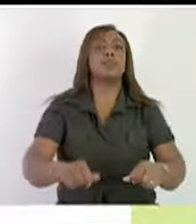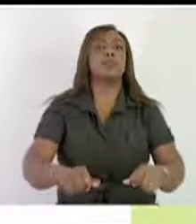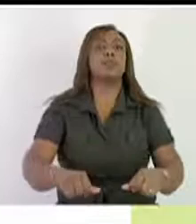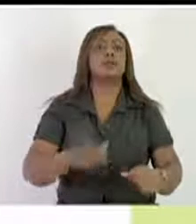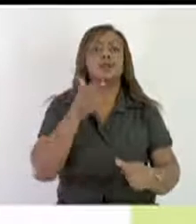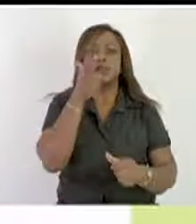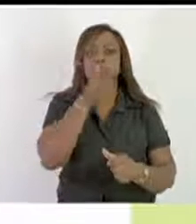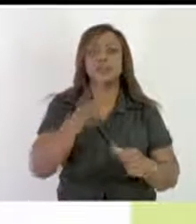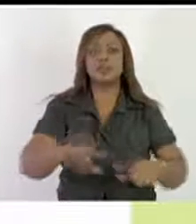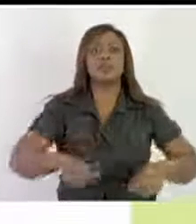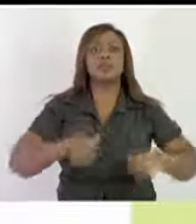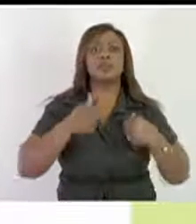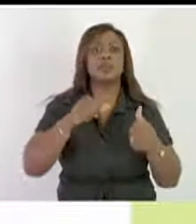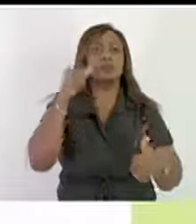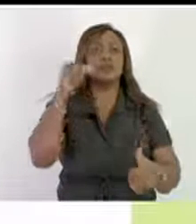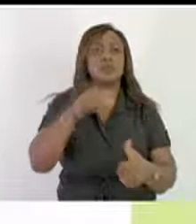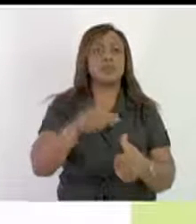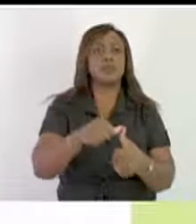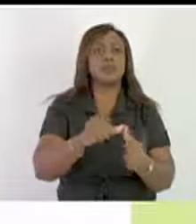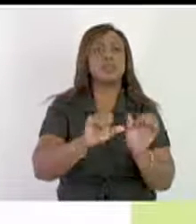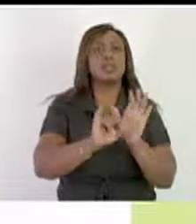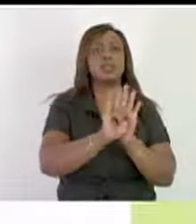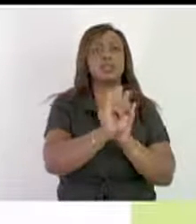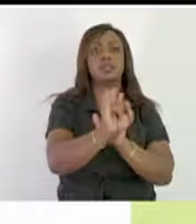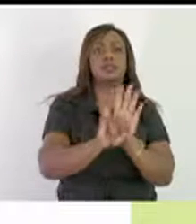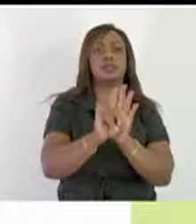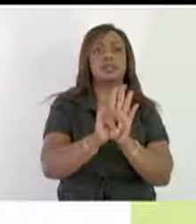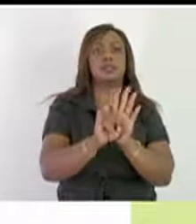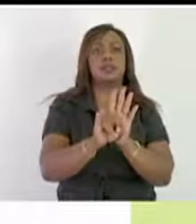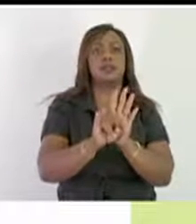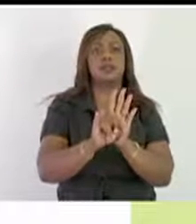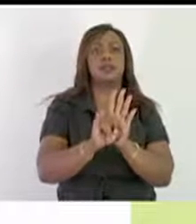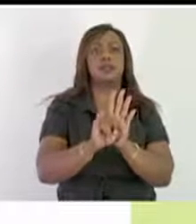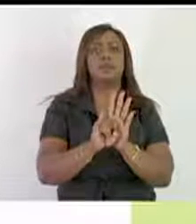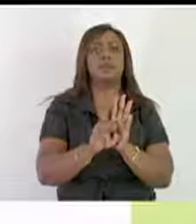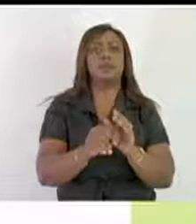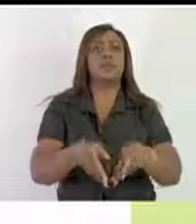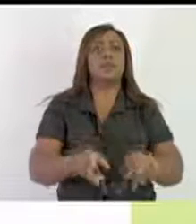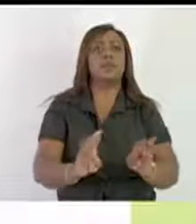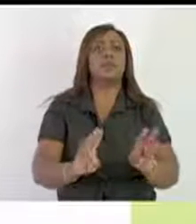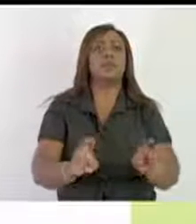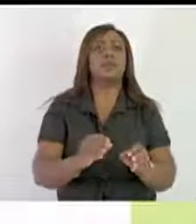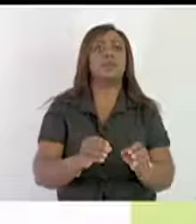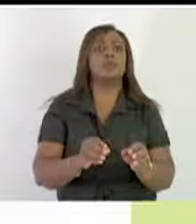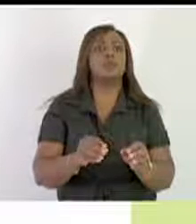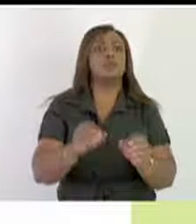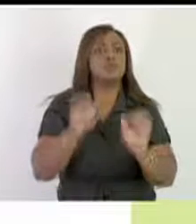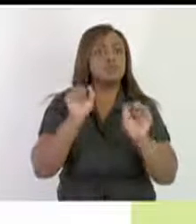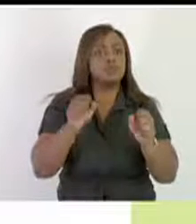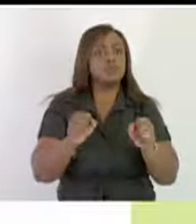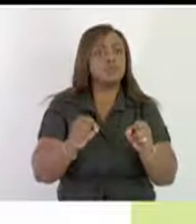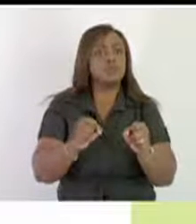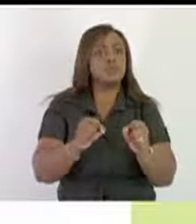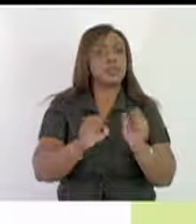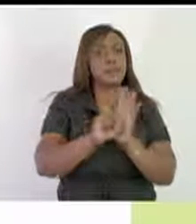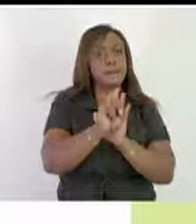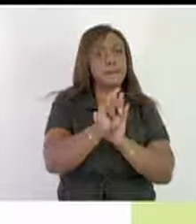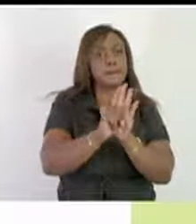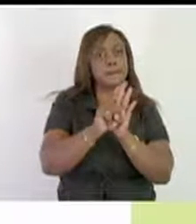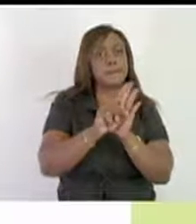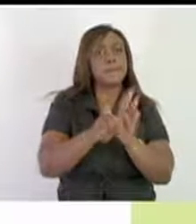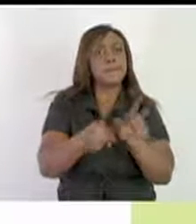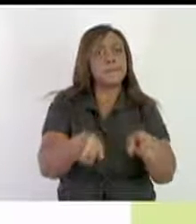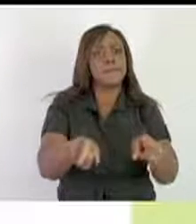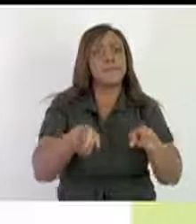to identify risky sexual practices. And you should also be able to describe the impact of risky